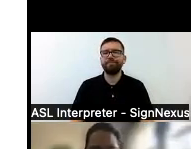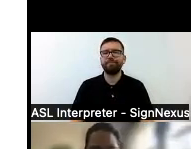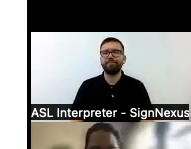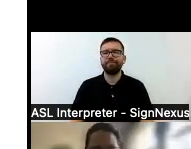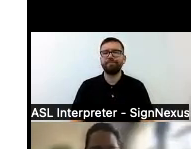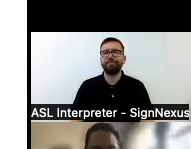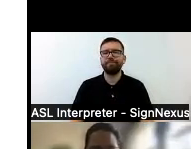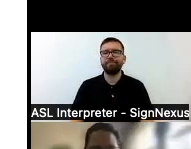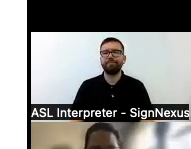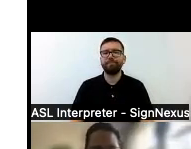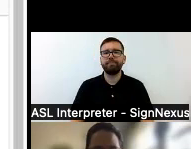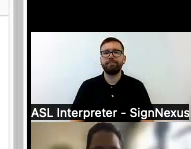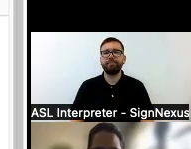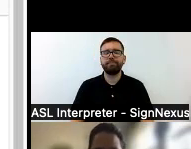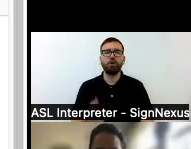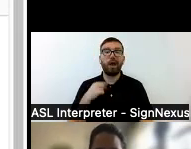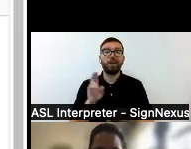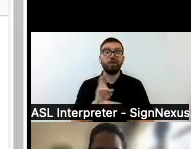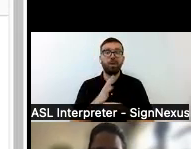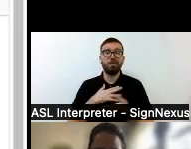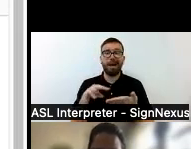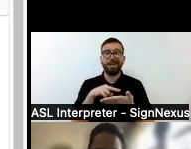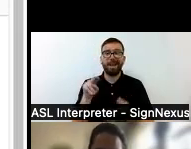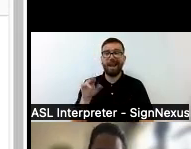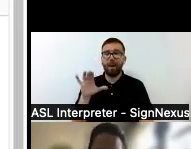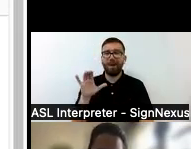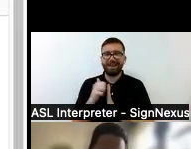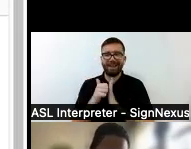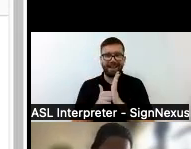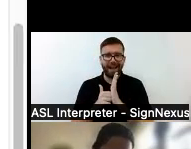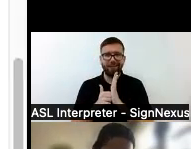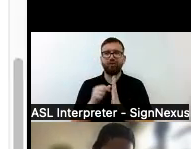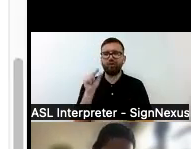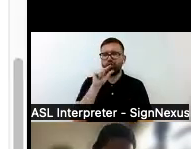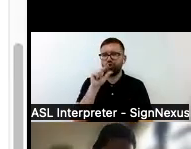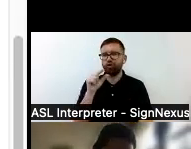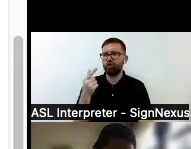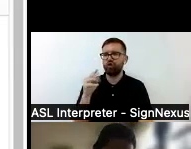And I will be signing in with my Dance NYC Gmail account.